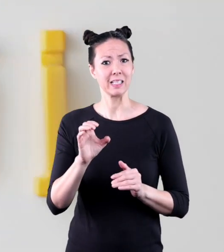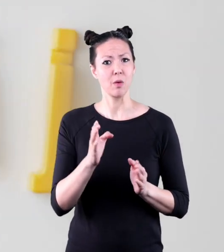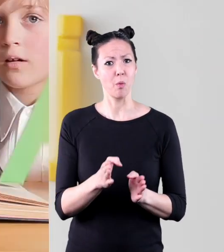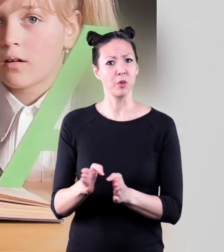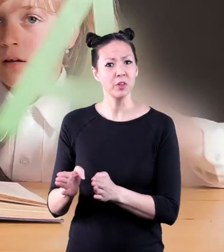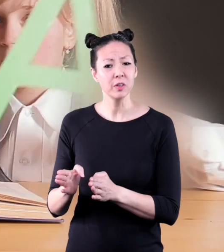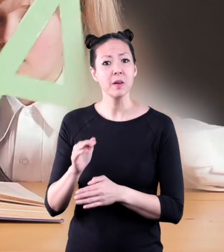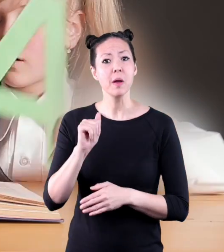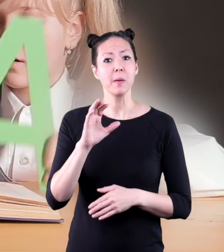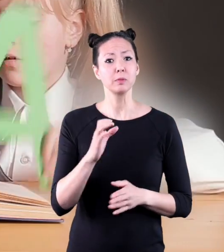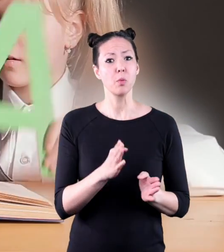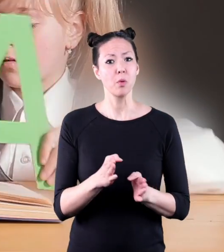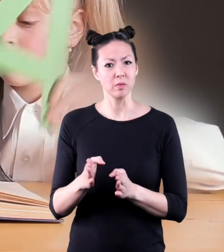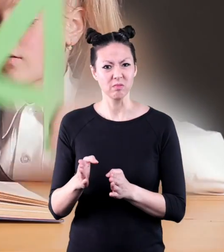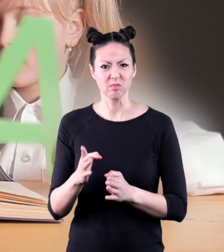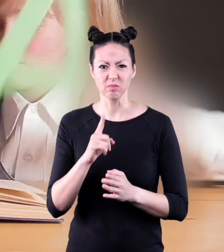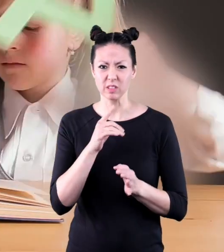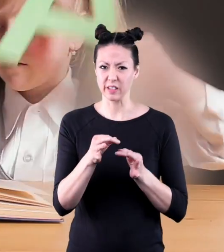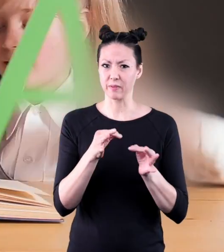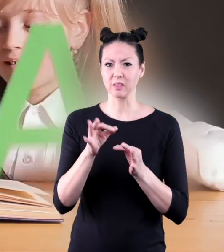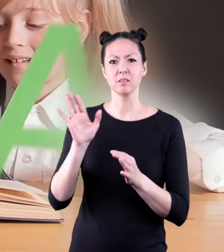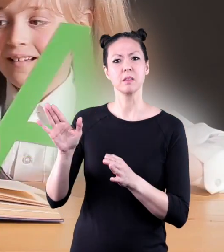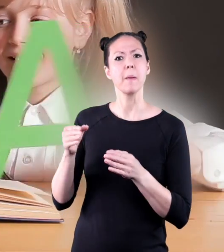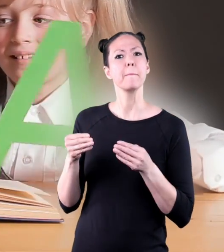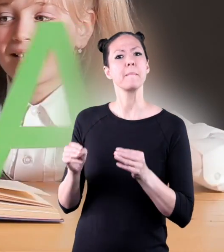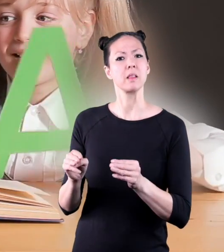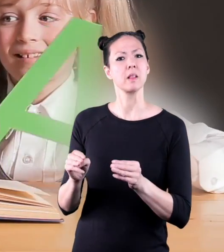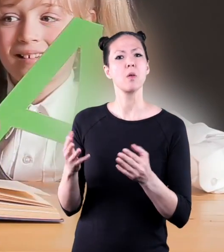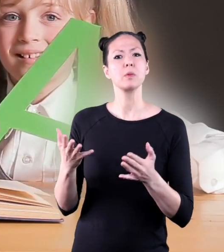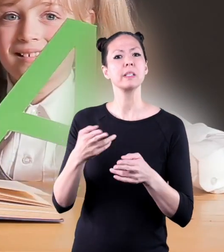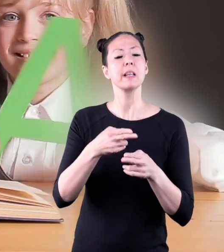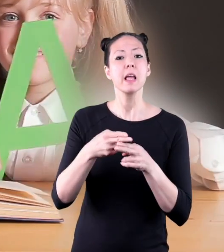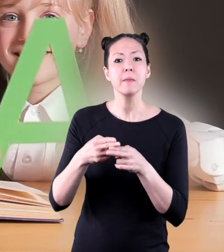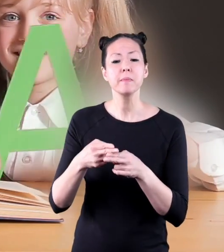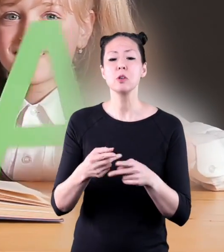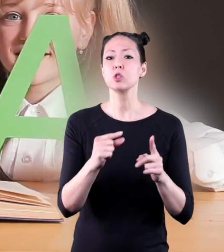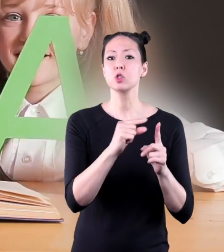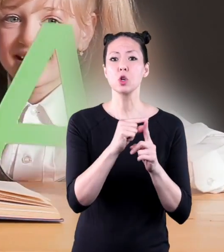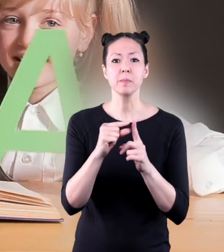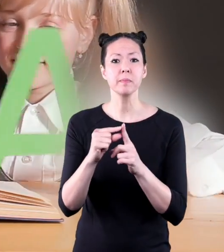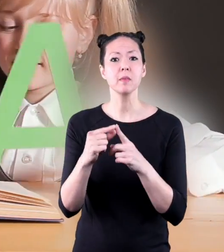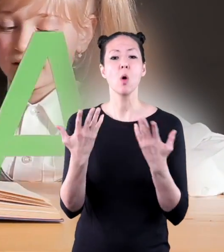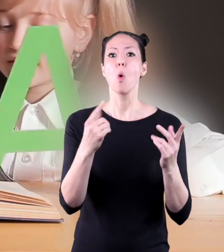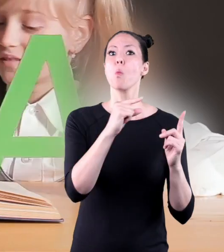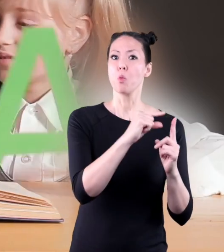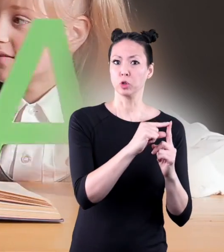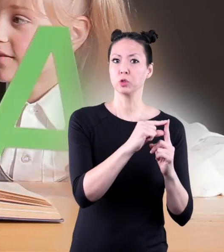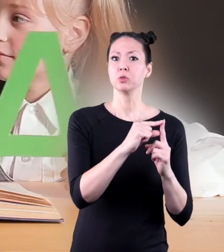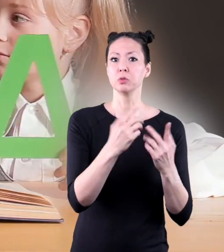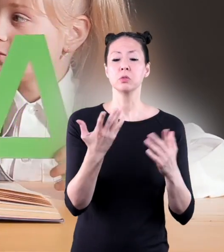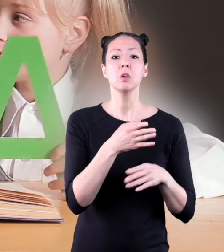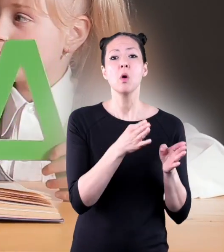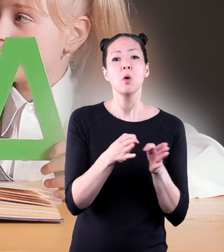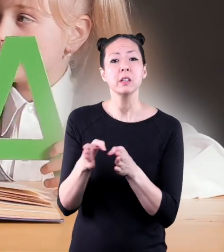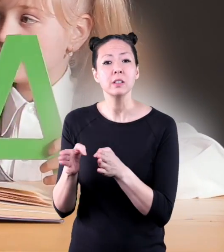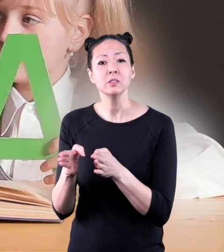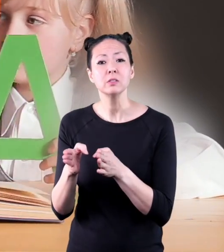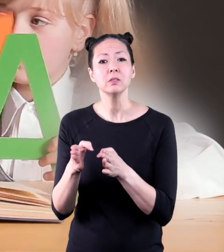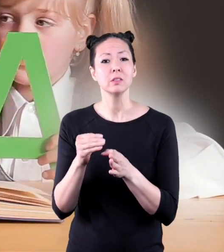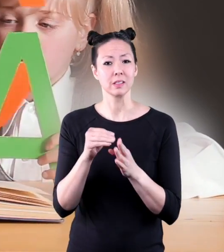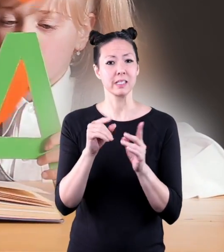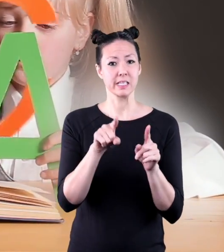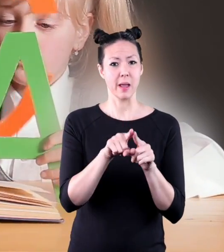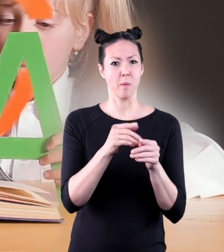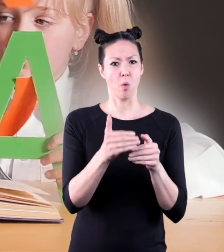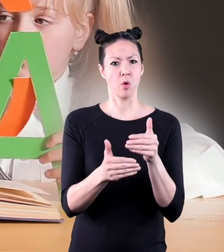order? Alphabetical order is defined as a method in which names, terms, or words are arranged in the same order